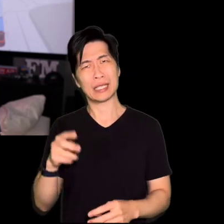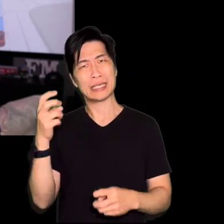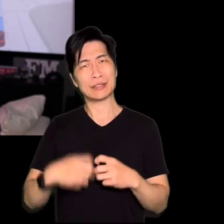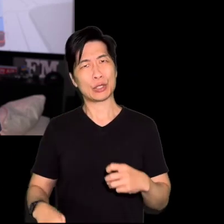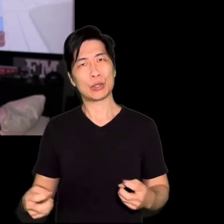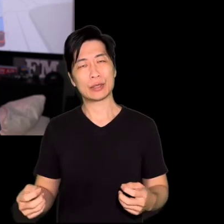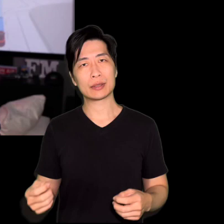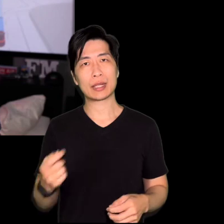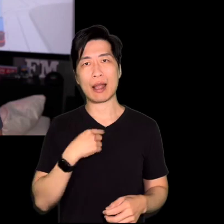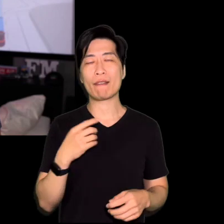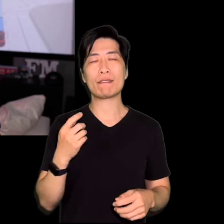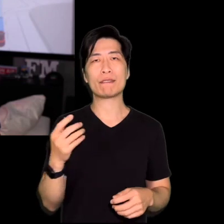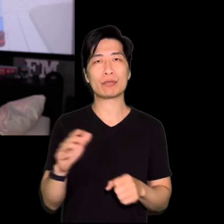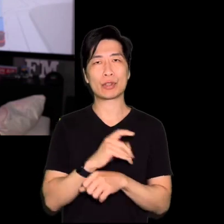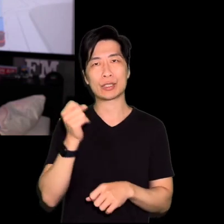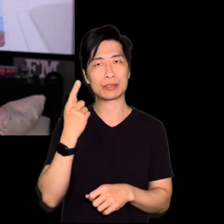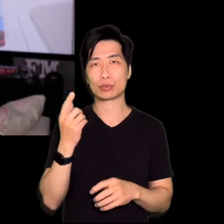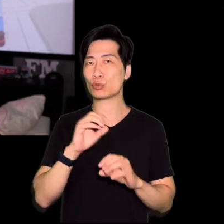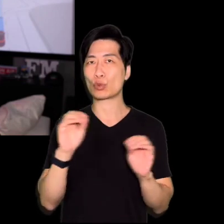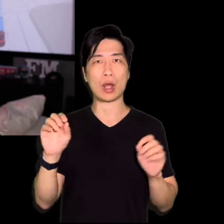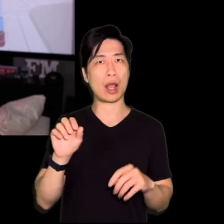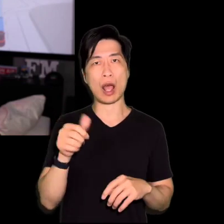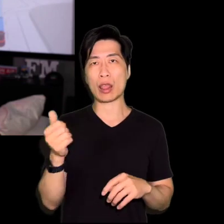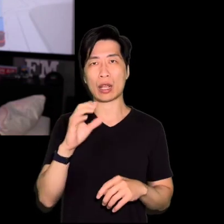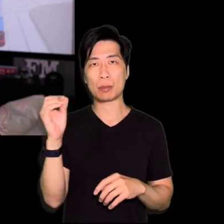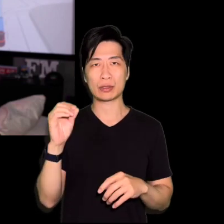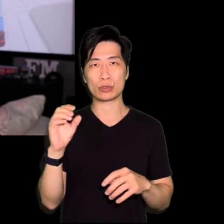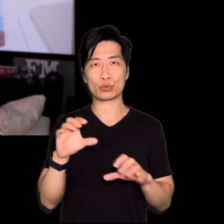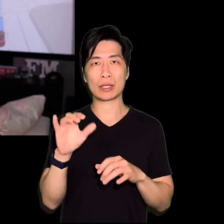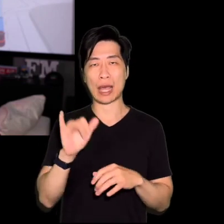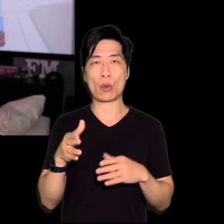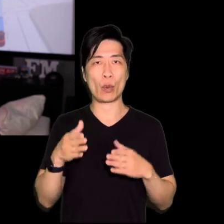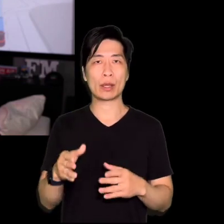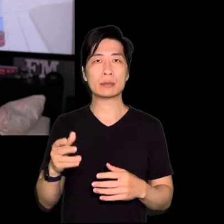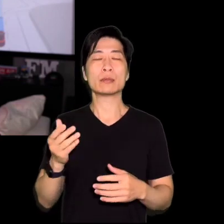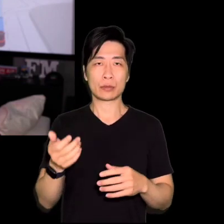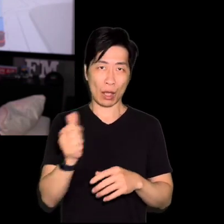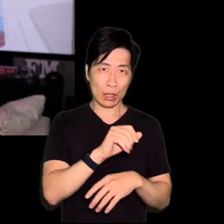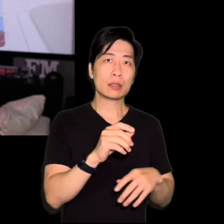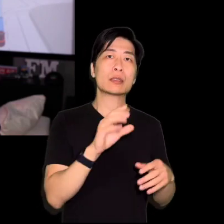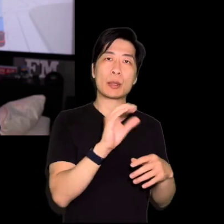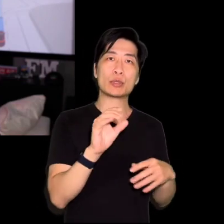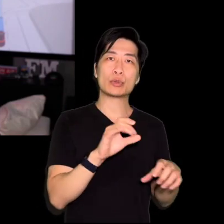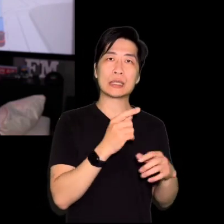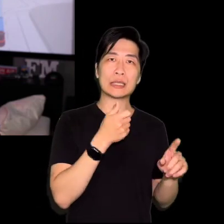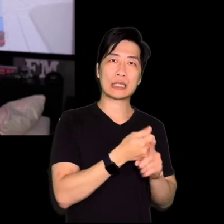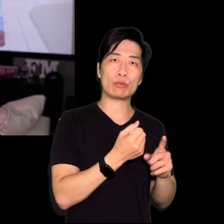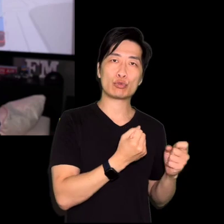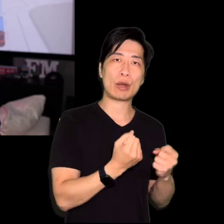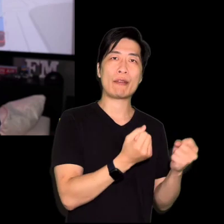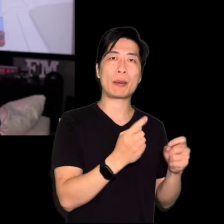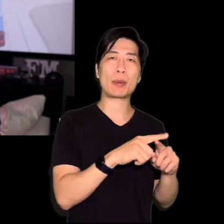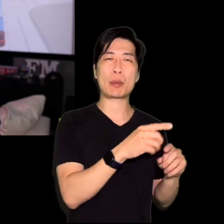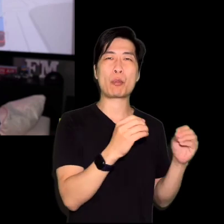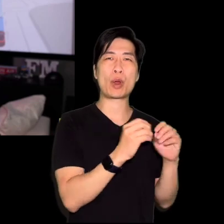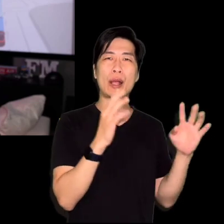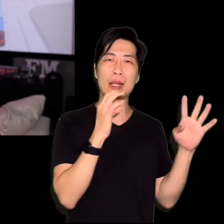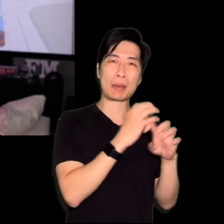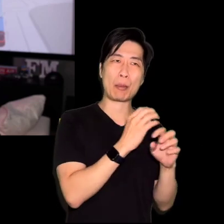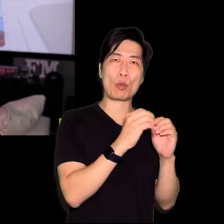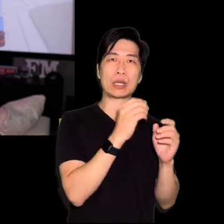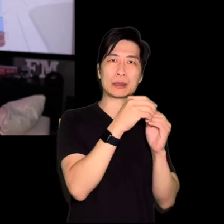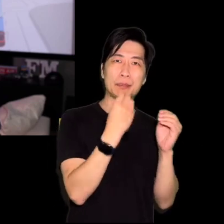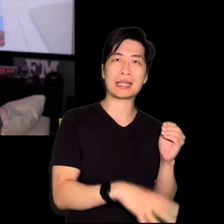I fully understand no one else has done it this way. There are companies out there that have done self-driving, but they're doing it with a much more complex, much more expensive